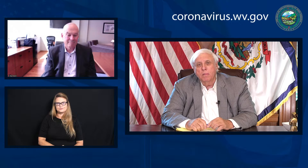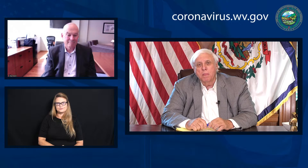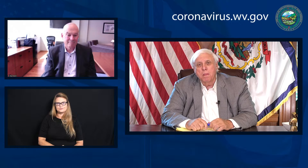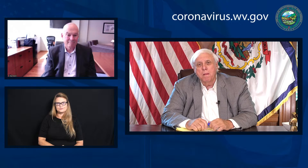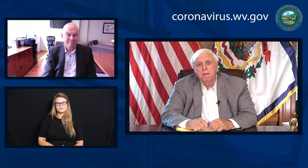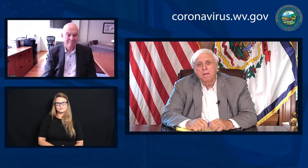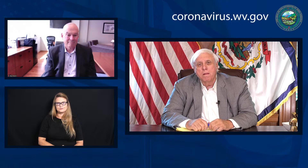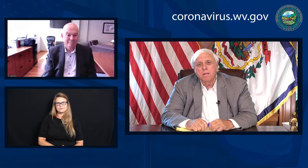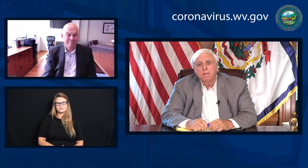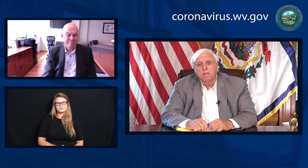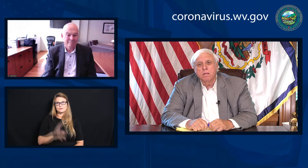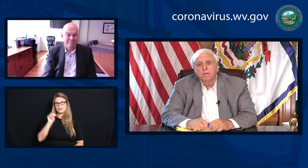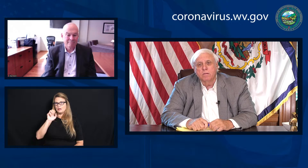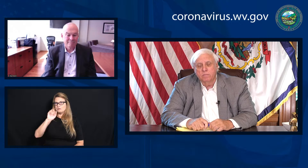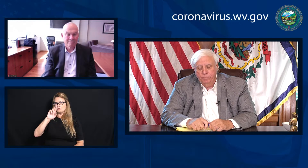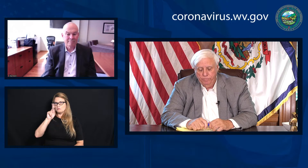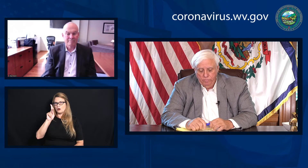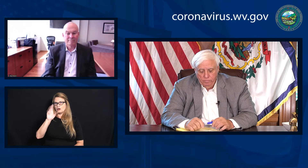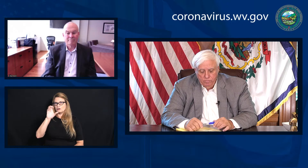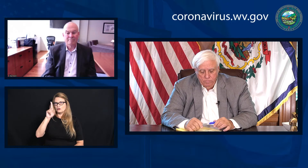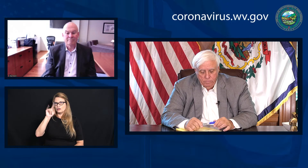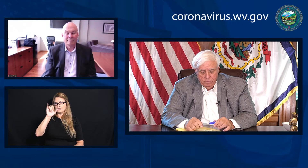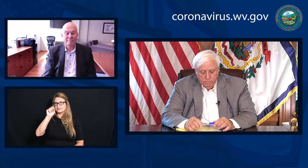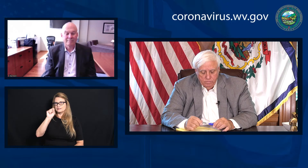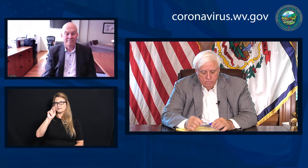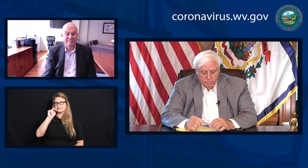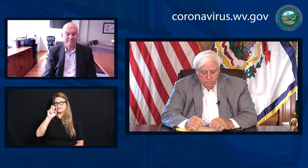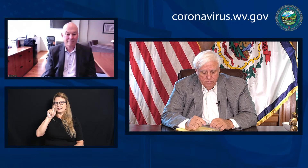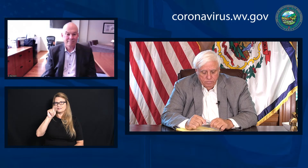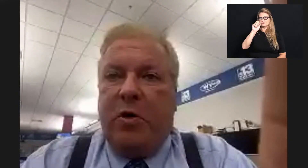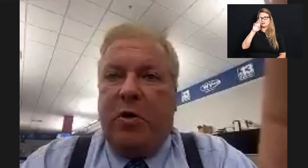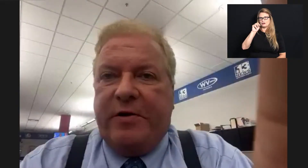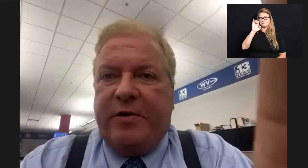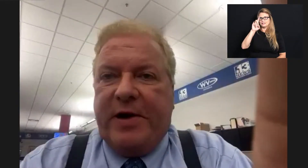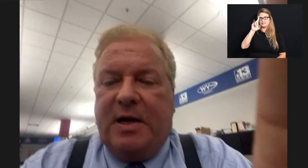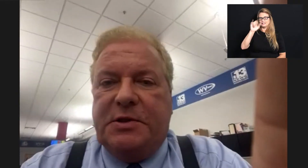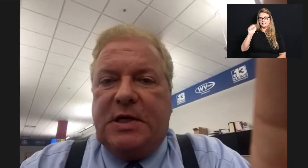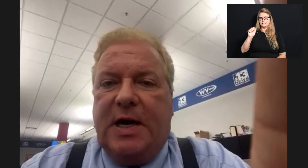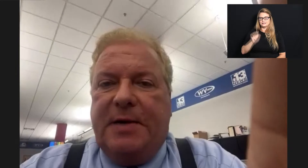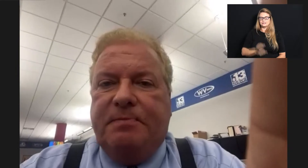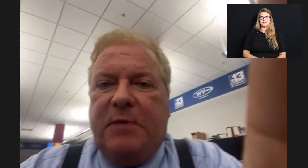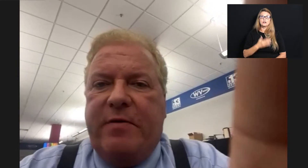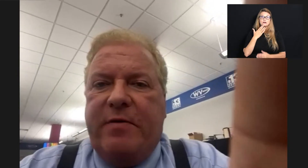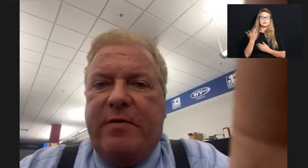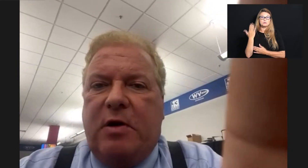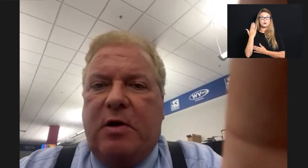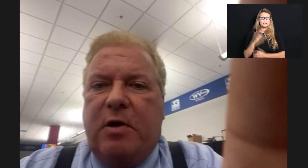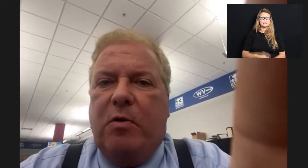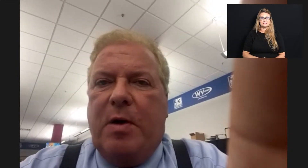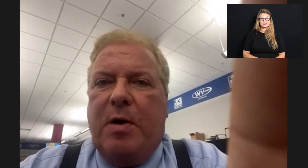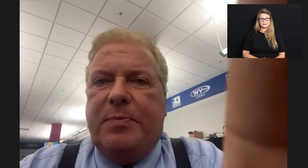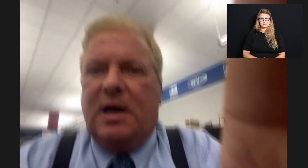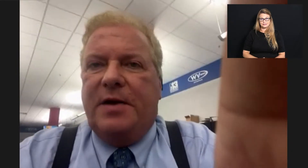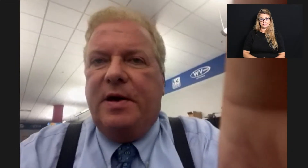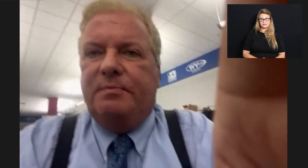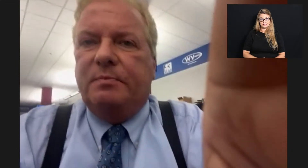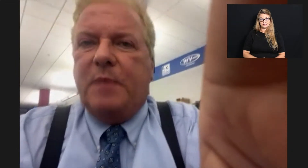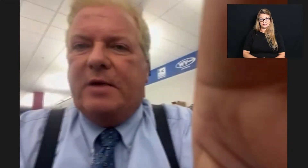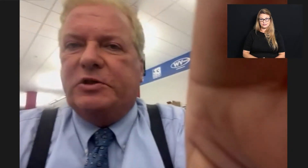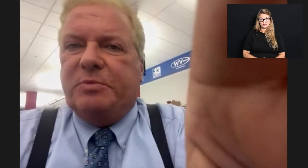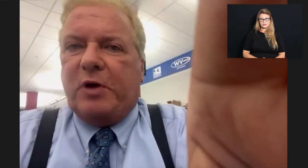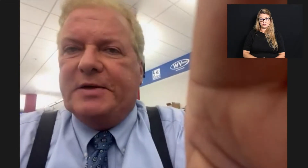Yep, thanks, Charles. Next to Mark Curtis with Nexstar Media. Good morning, Governor, and everyone else. Governor, I wanted to follow up a little on